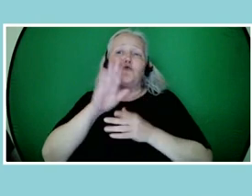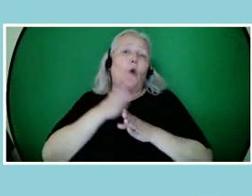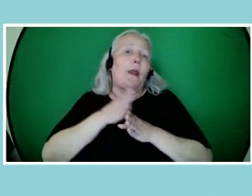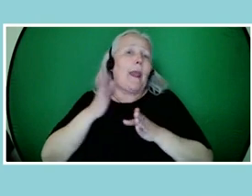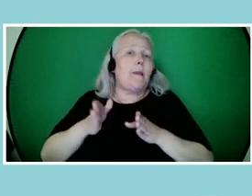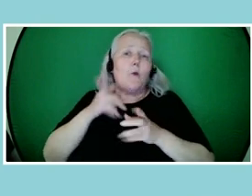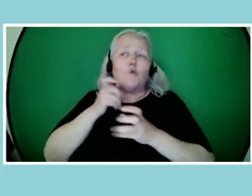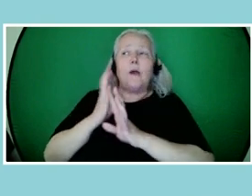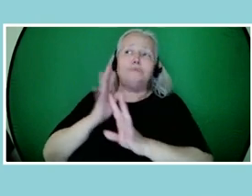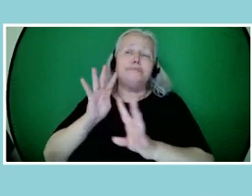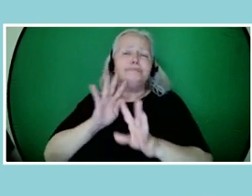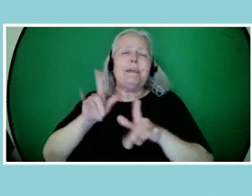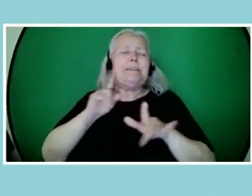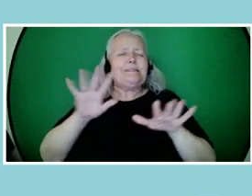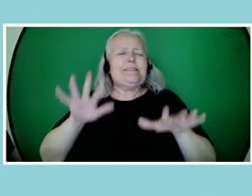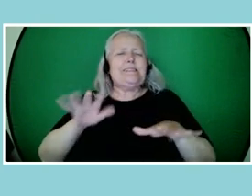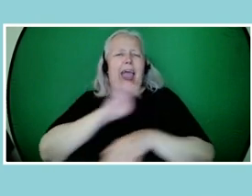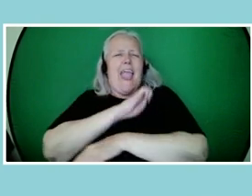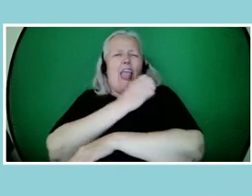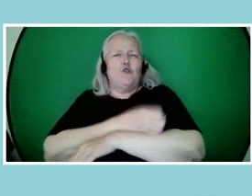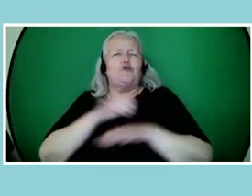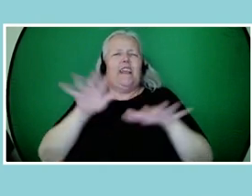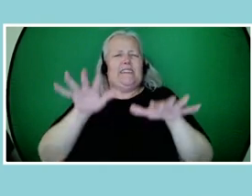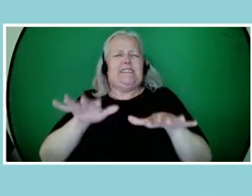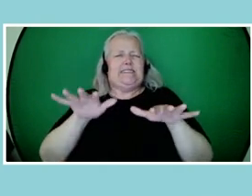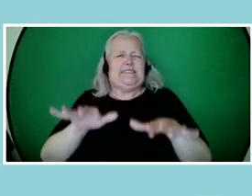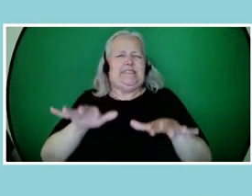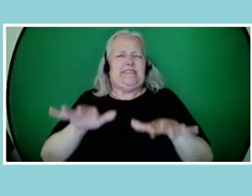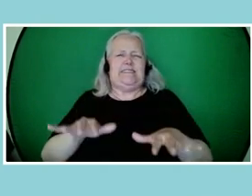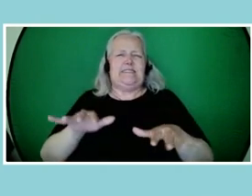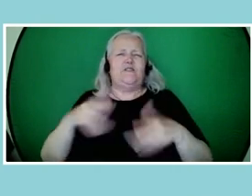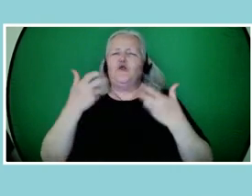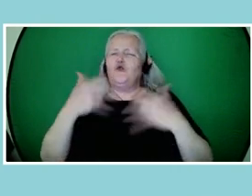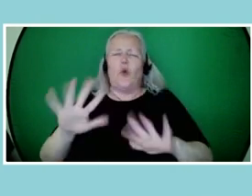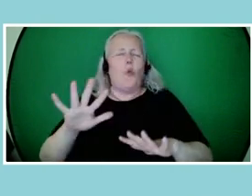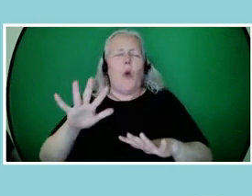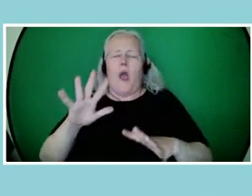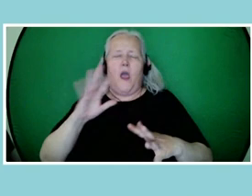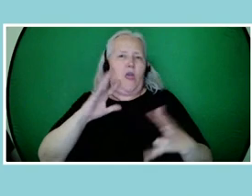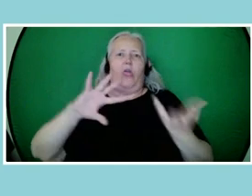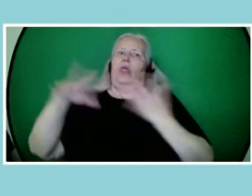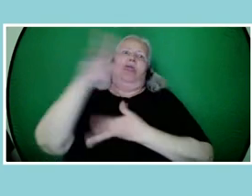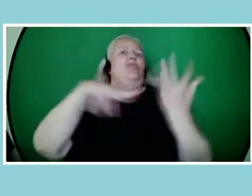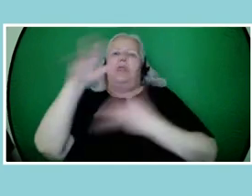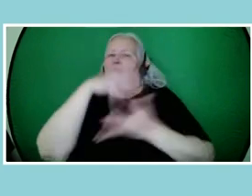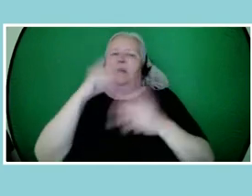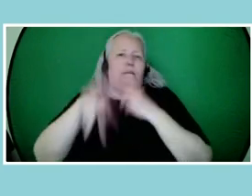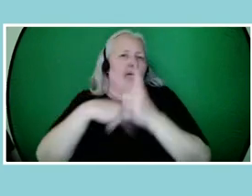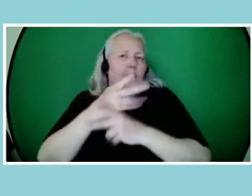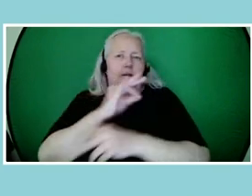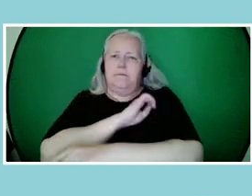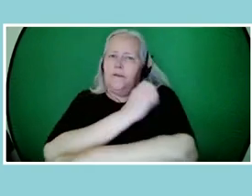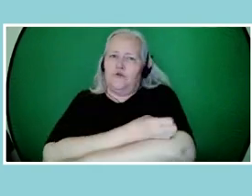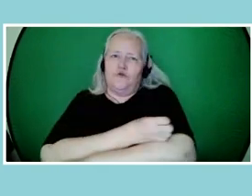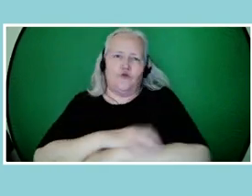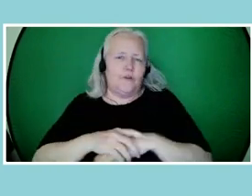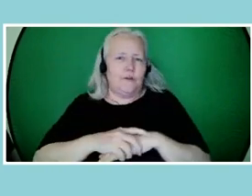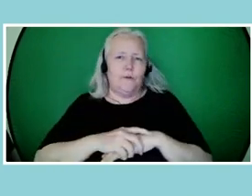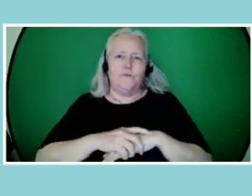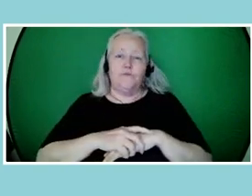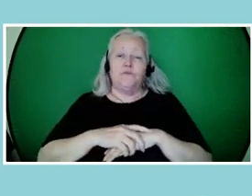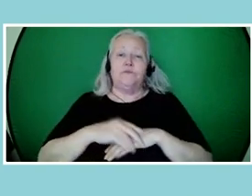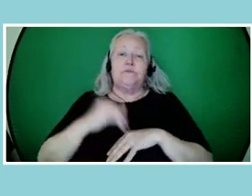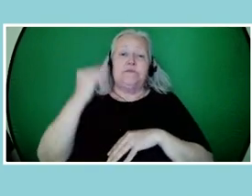energy back down so the energy is not all over the place, right? Because you can't bring an agitator or